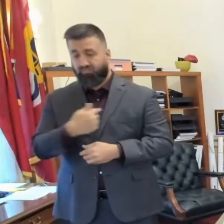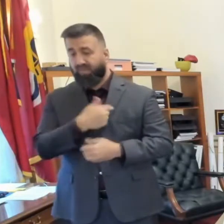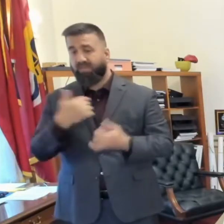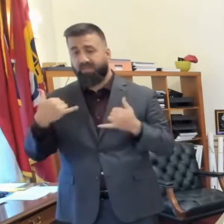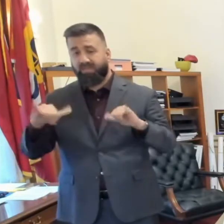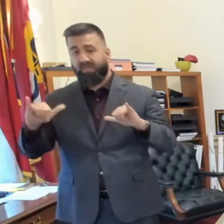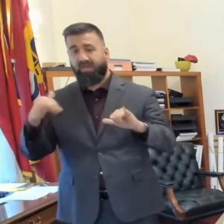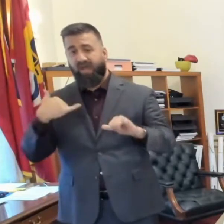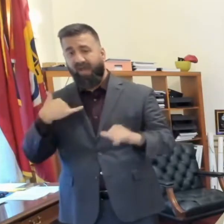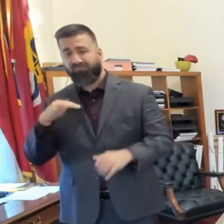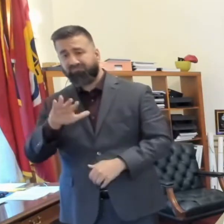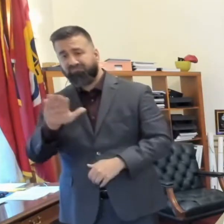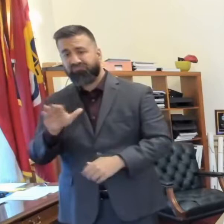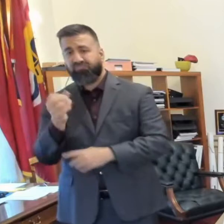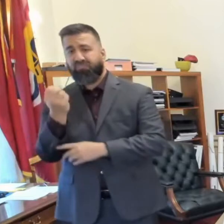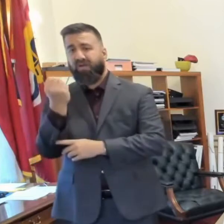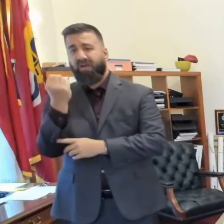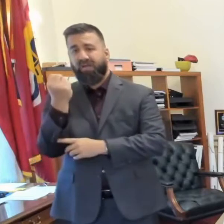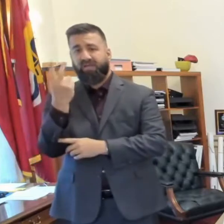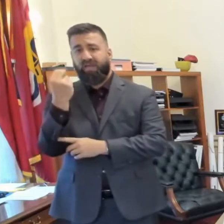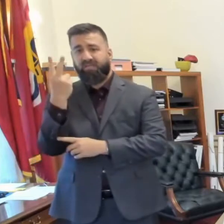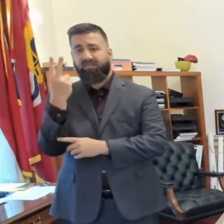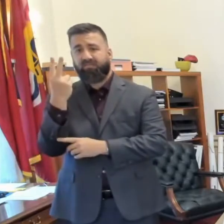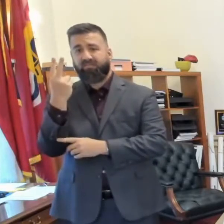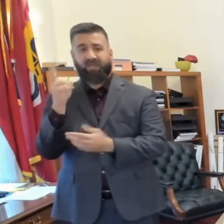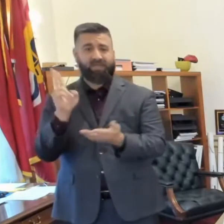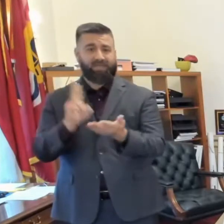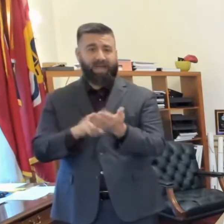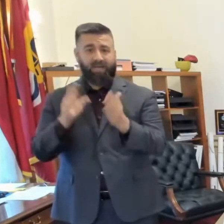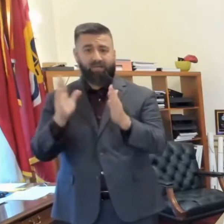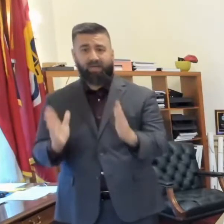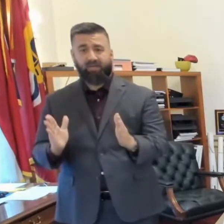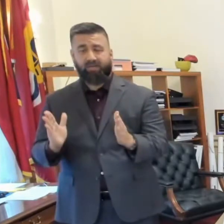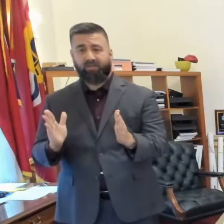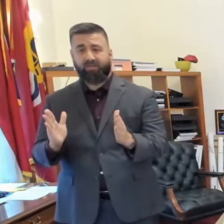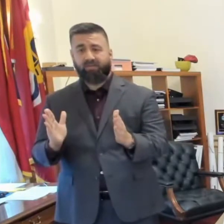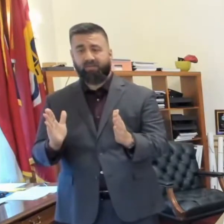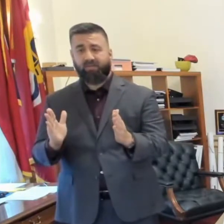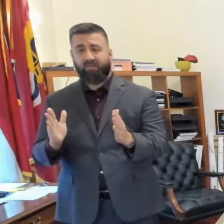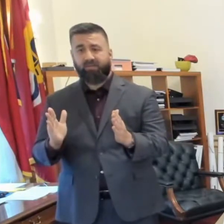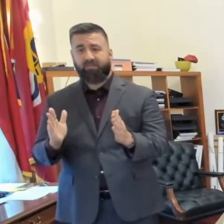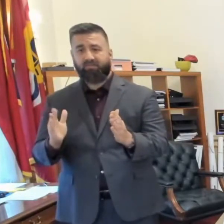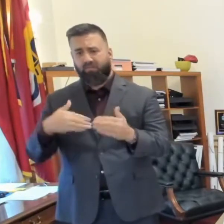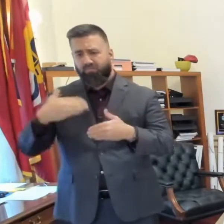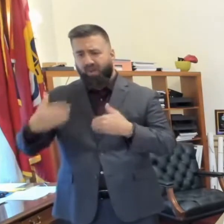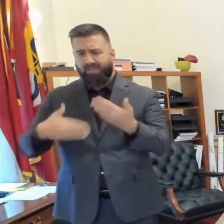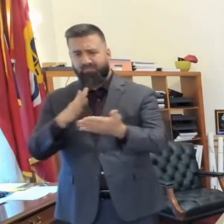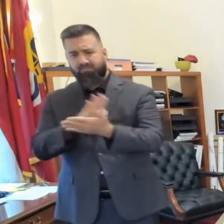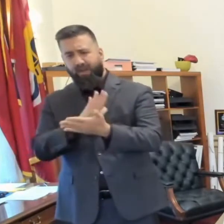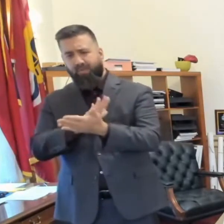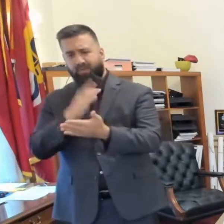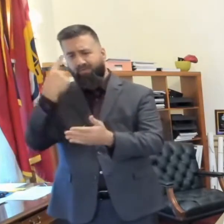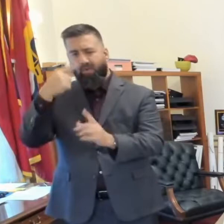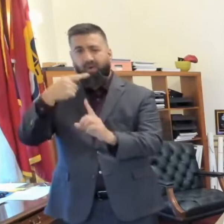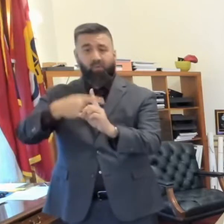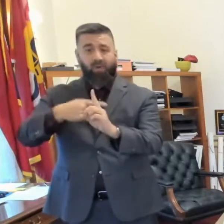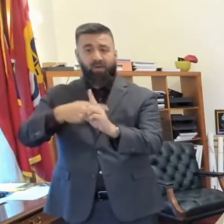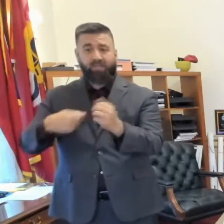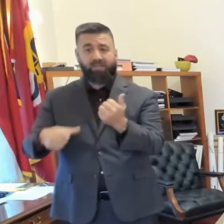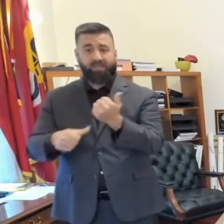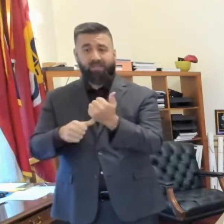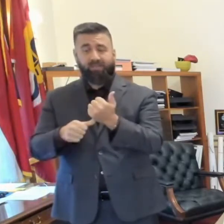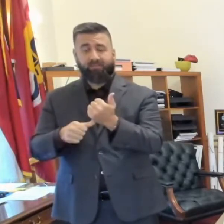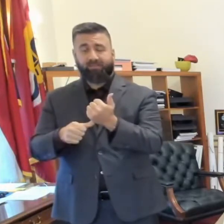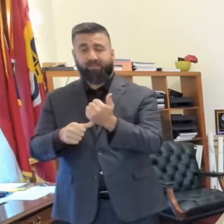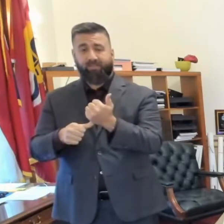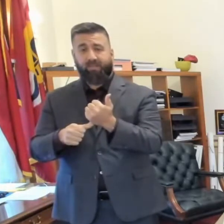dozen subcontractors who are processing rental assistance, rental and mortgage assistance. The new CARES Act has